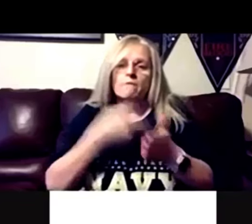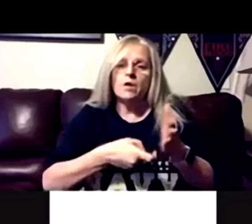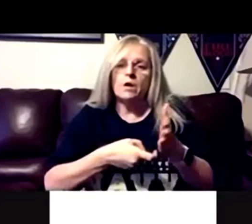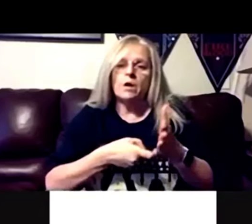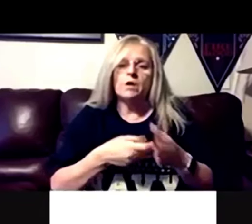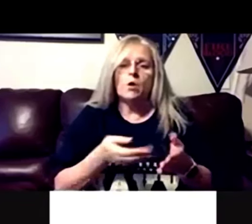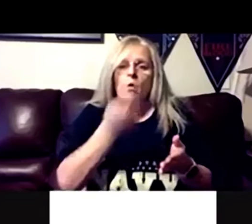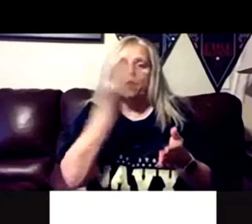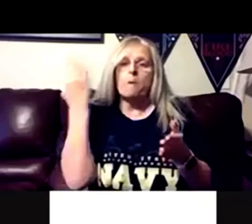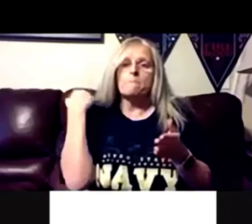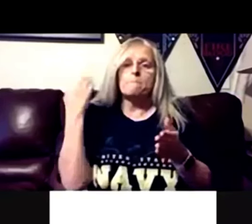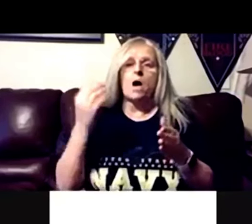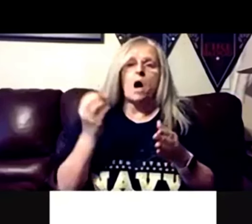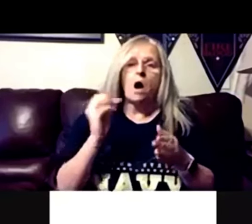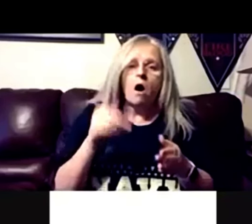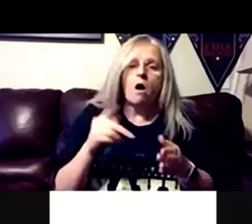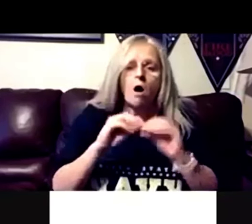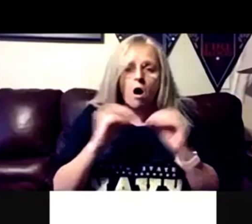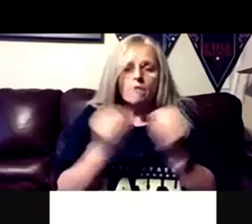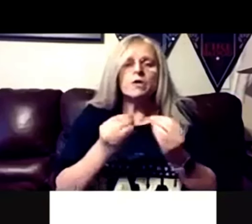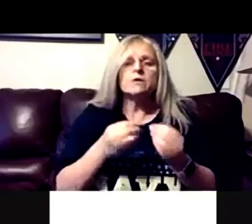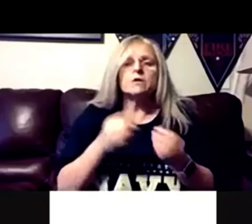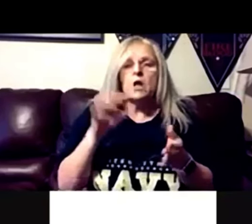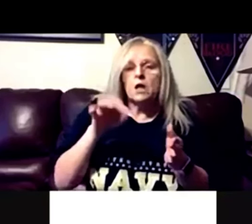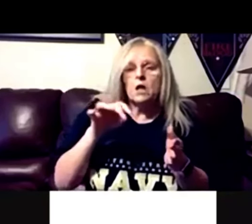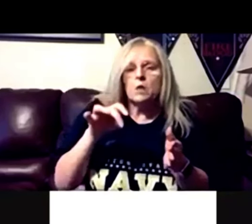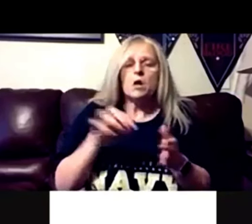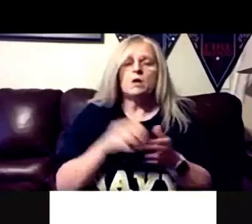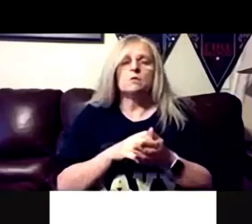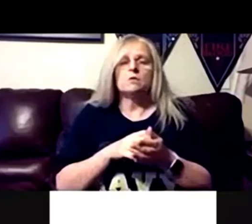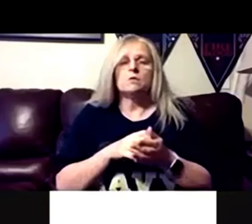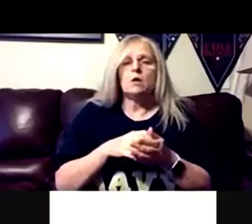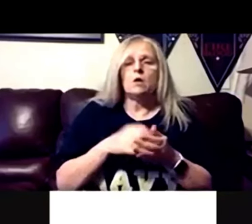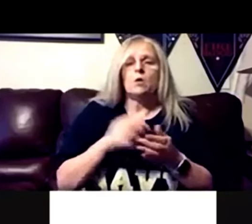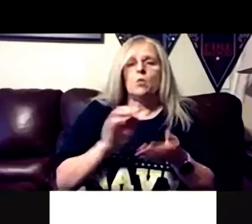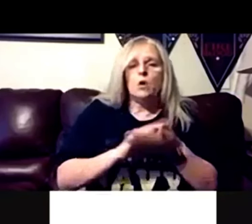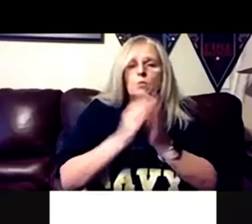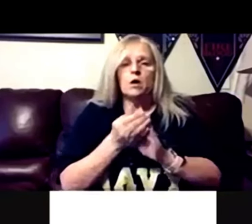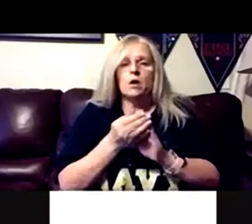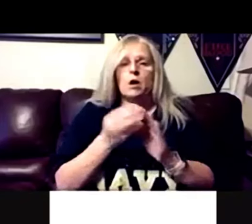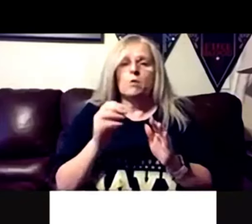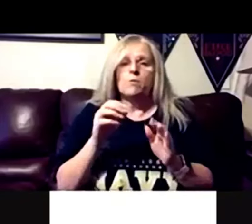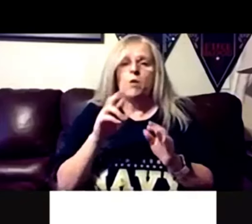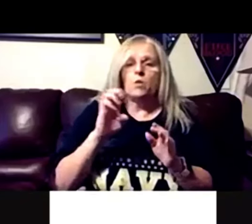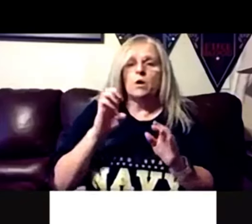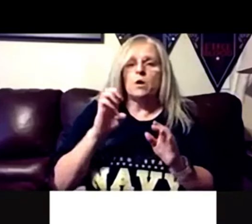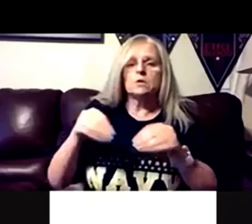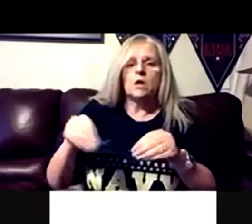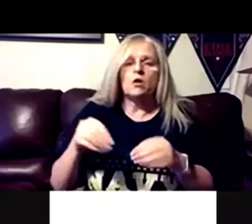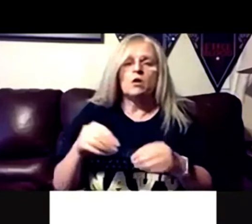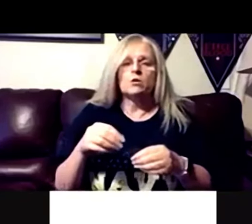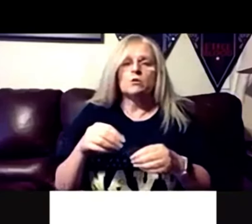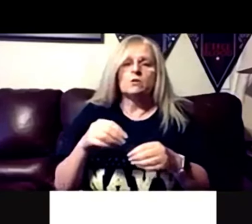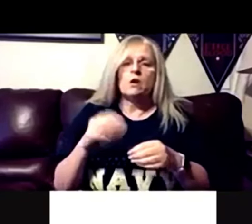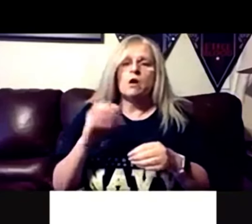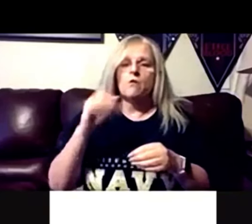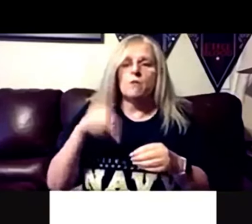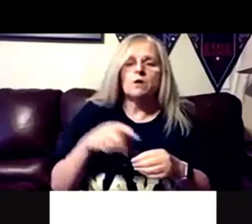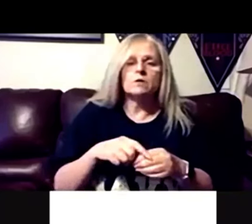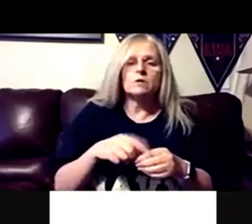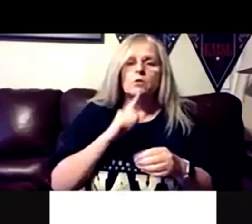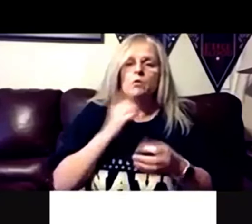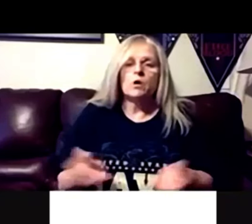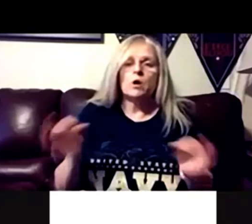in the back office, click a button, and then we will become independent resellers of the IT product. It's really, really important to go through